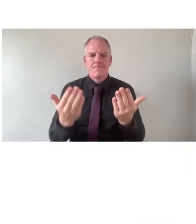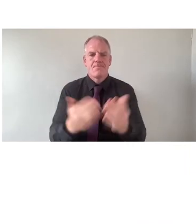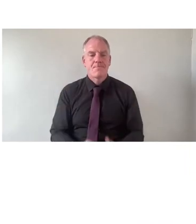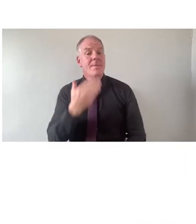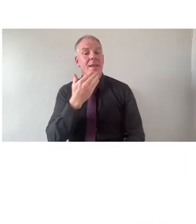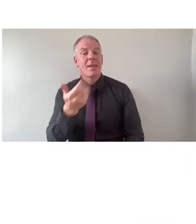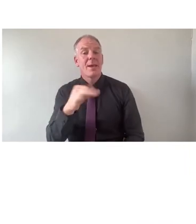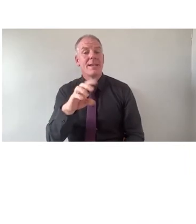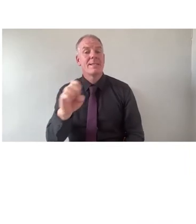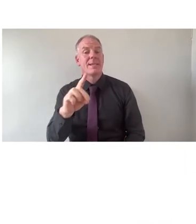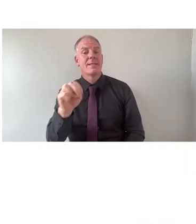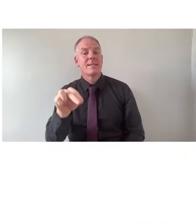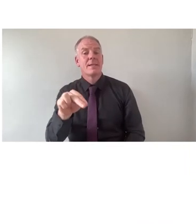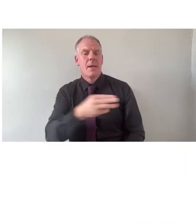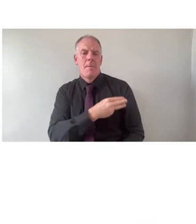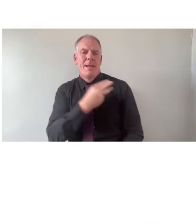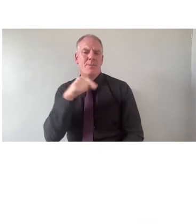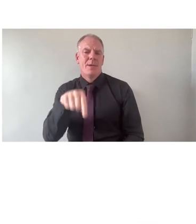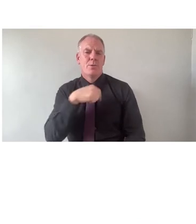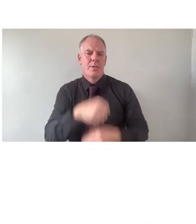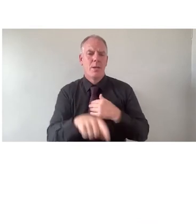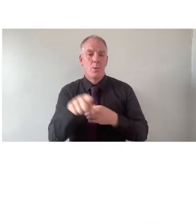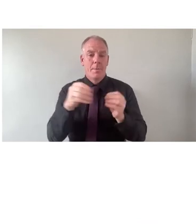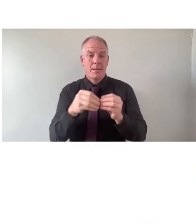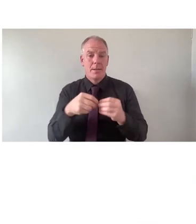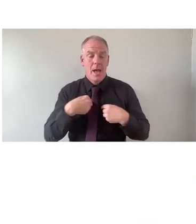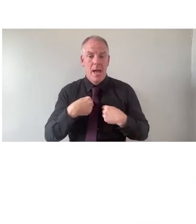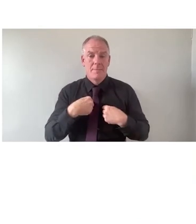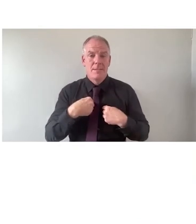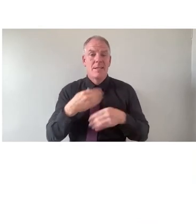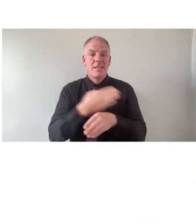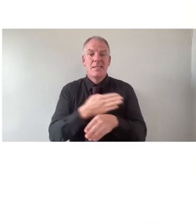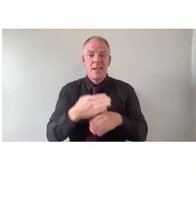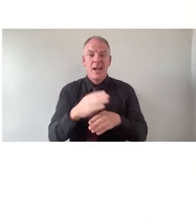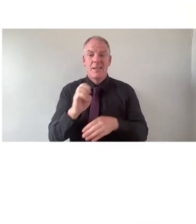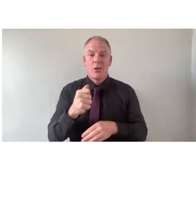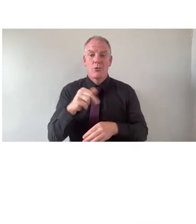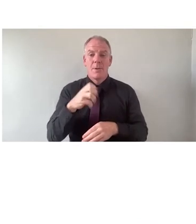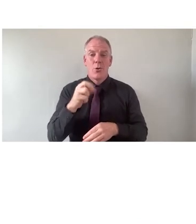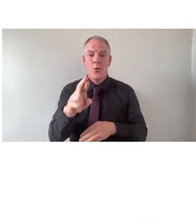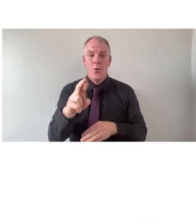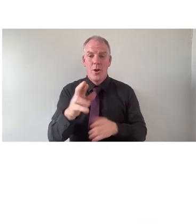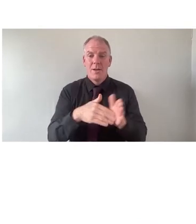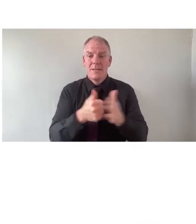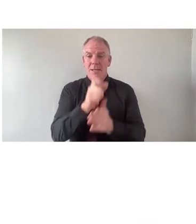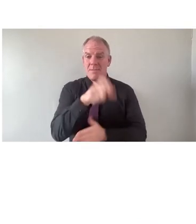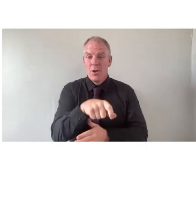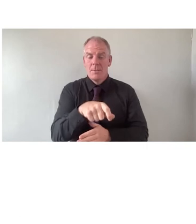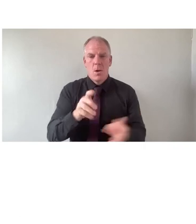a real pleasure to be here today. So as you mentioned, I'm setting out as an entrepreneur, but I've been working for the last